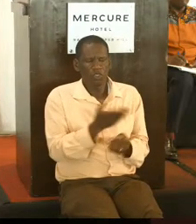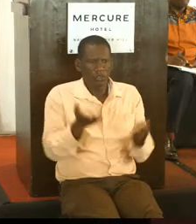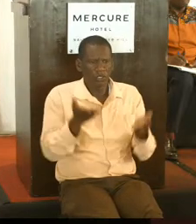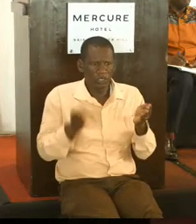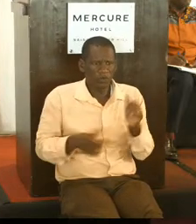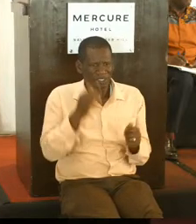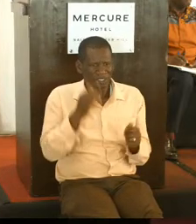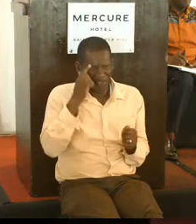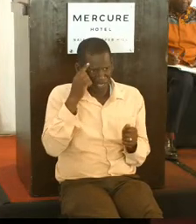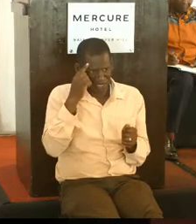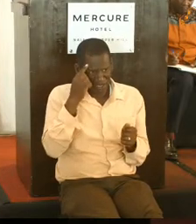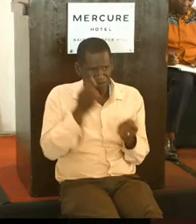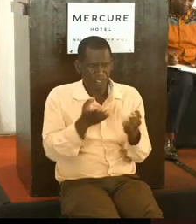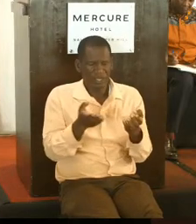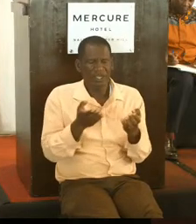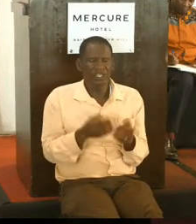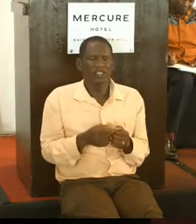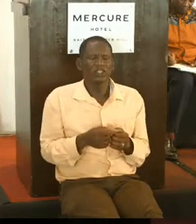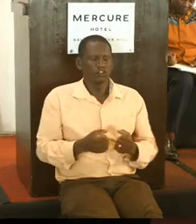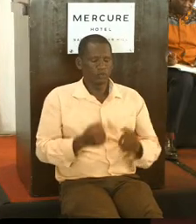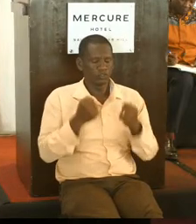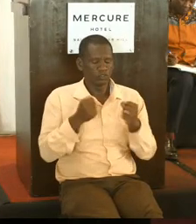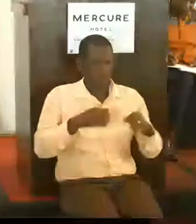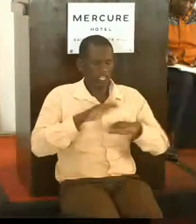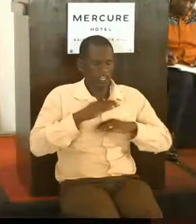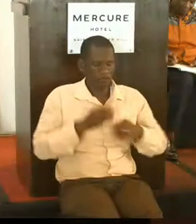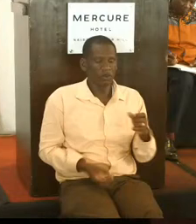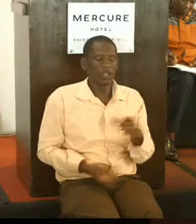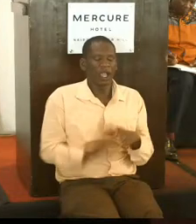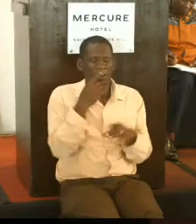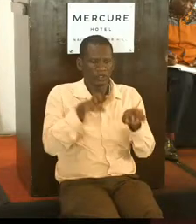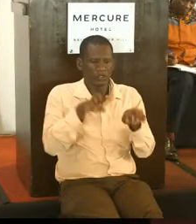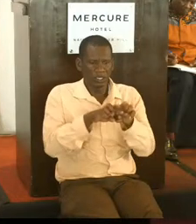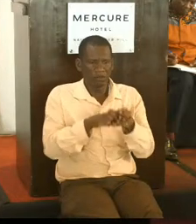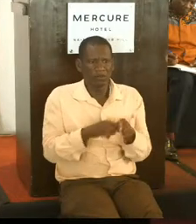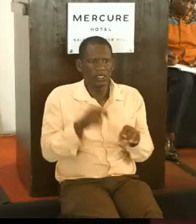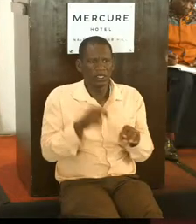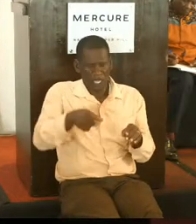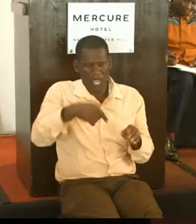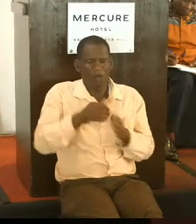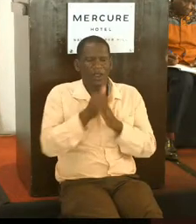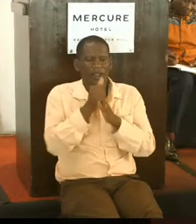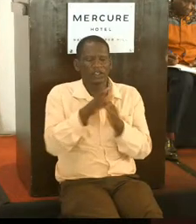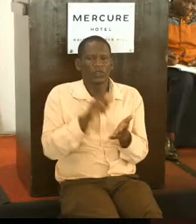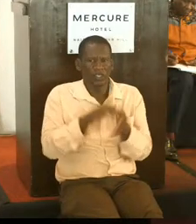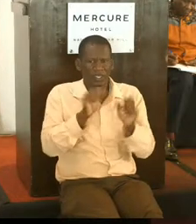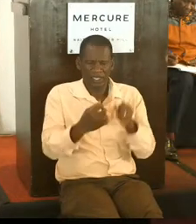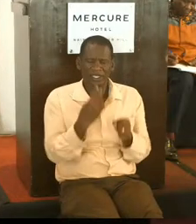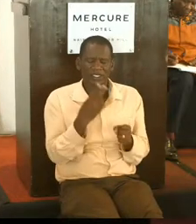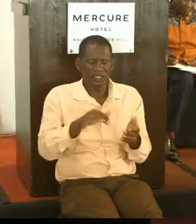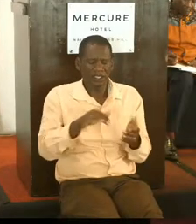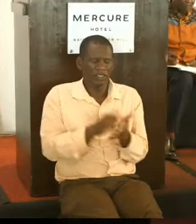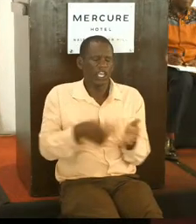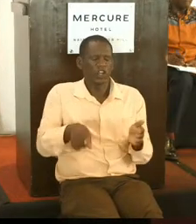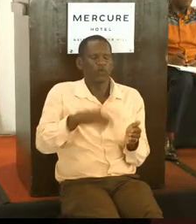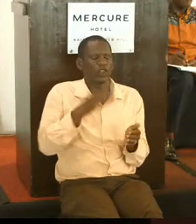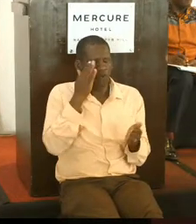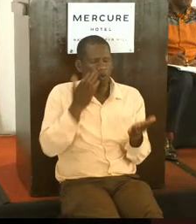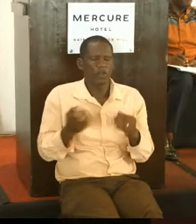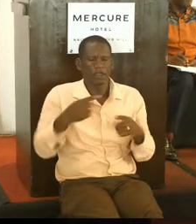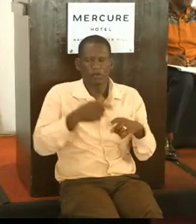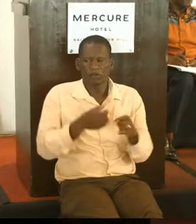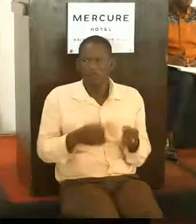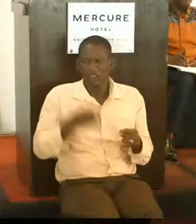the things that I think we need to be bold enough to bring out even to our leaders so that they see we know where we come from